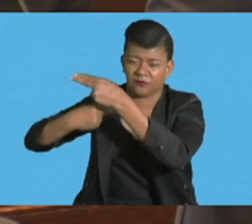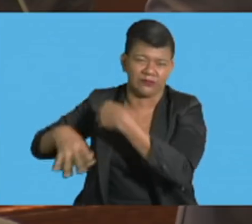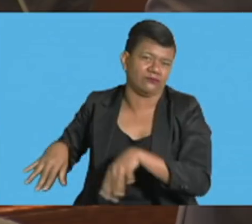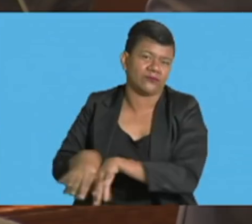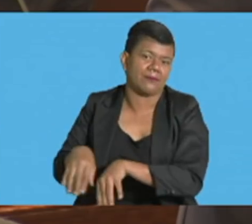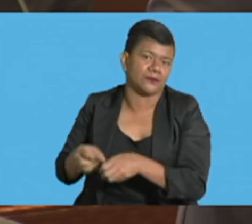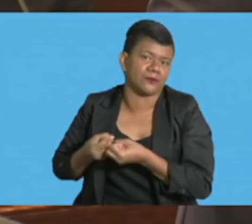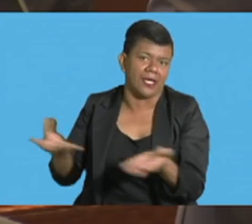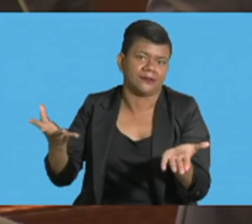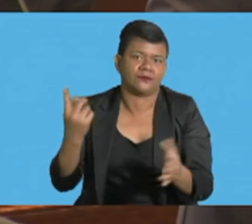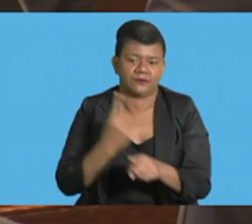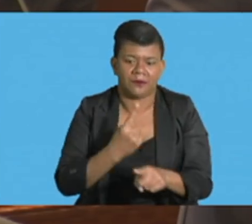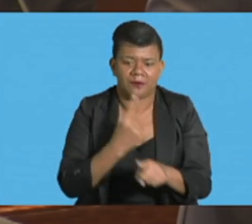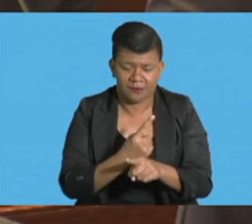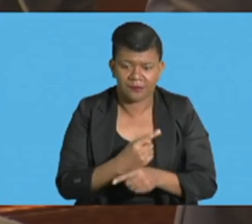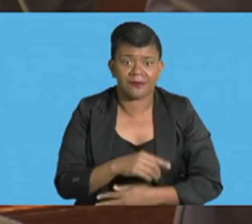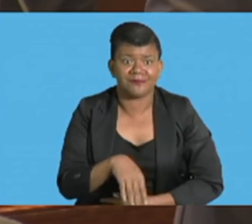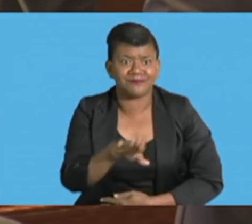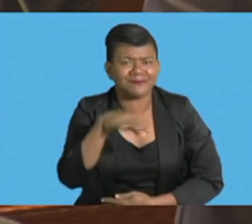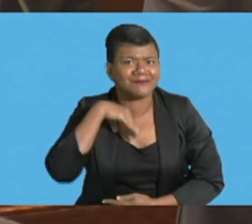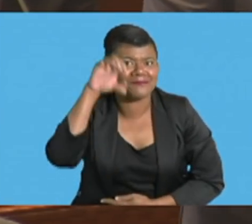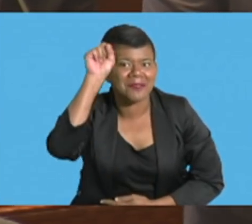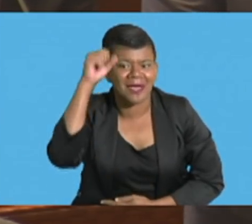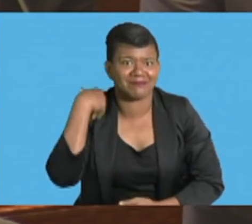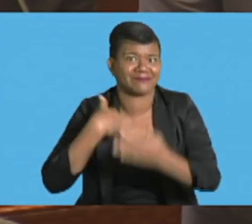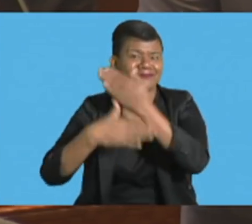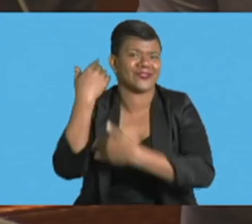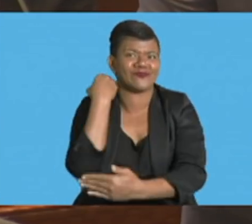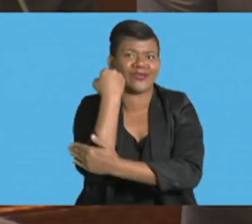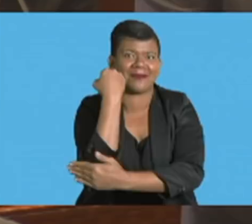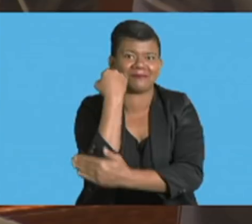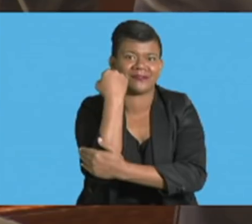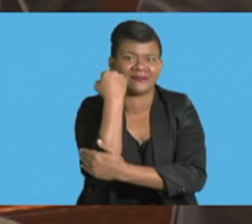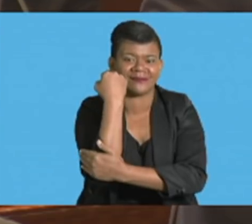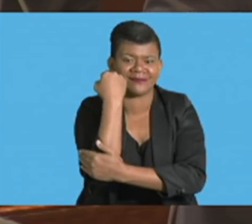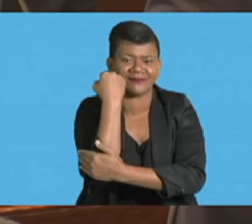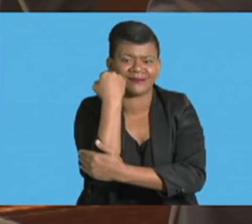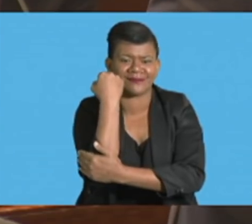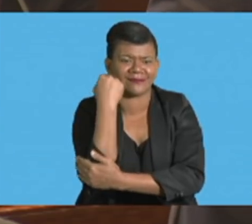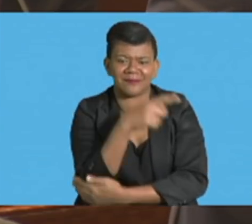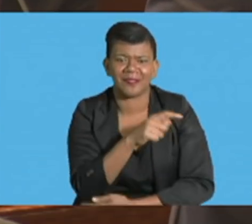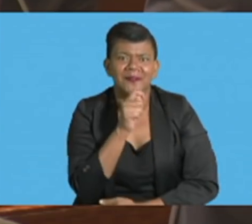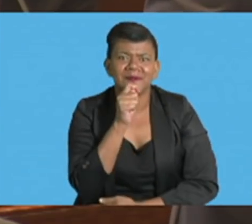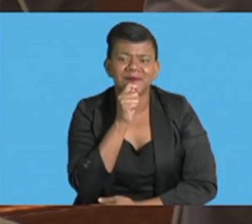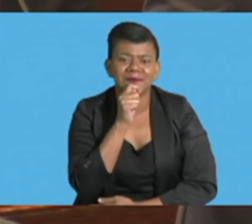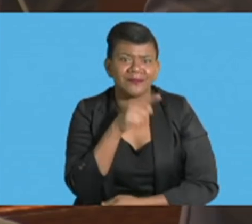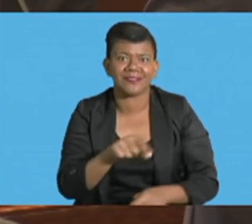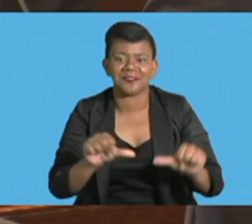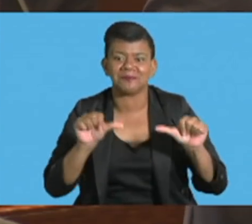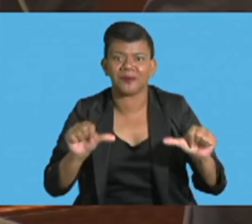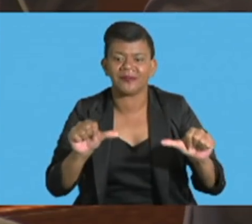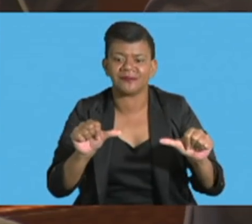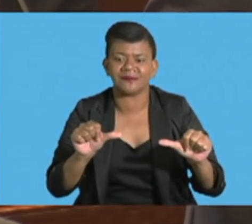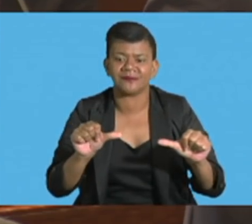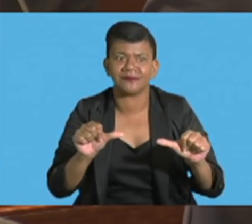imagine a rugby commentator projecting the outcomes of 9 games in a row and being consistently wrong every